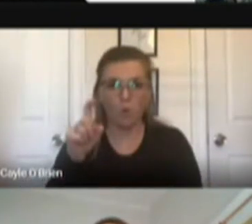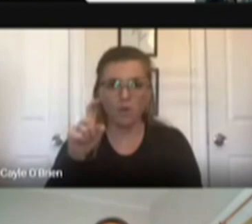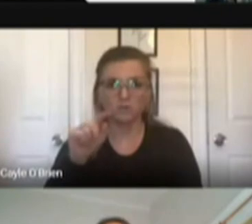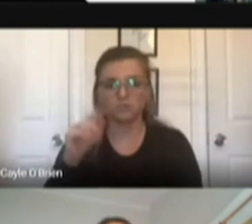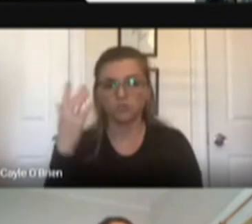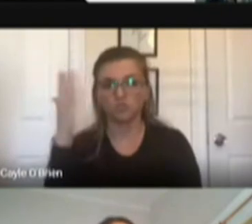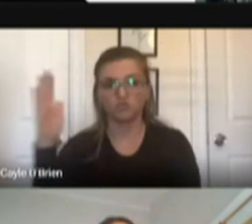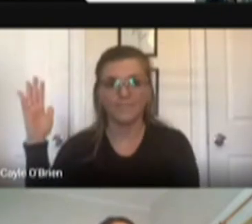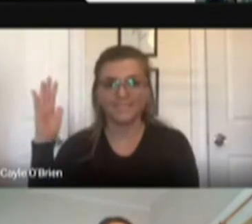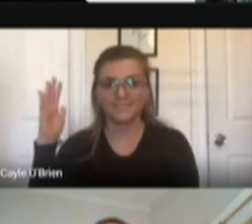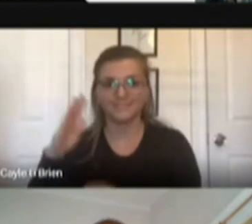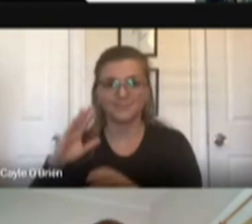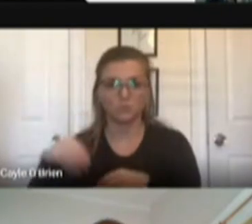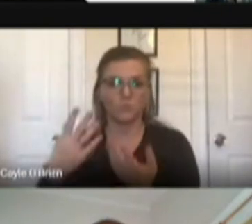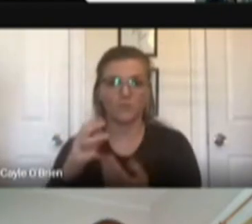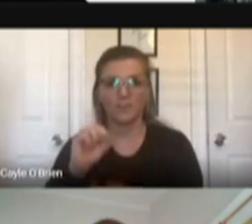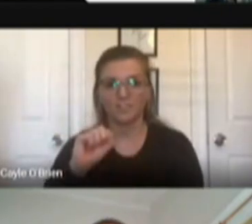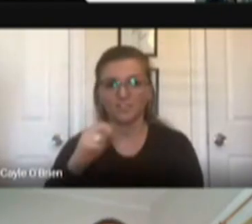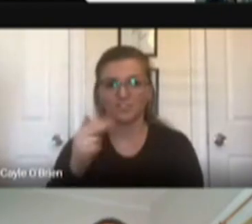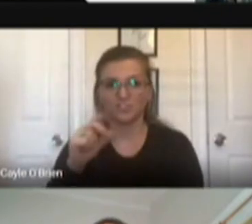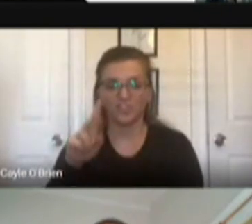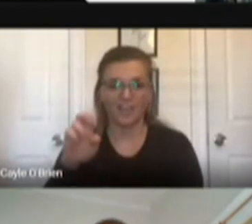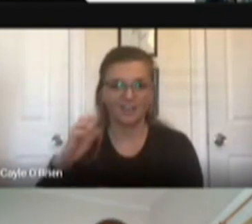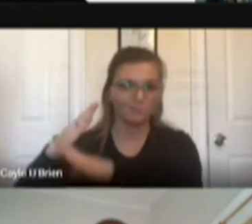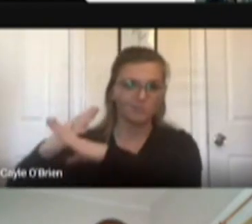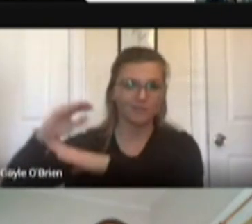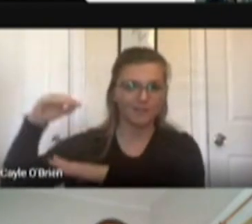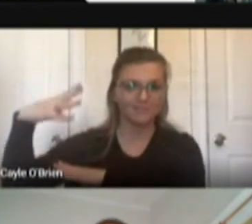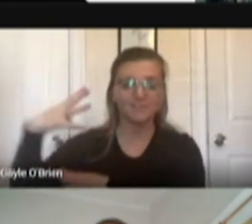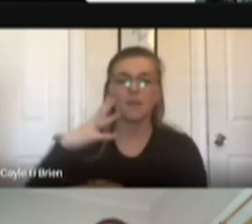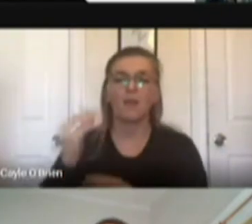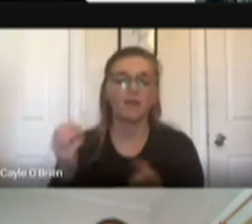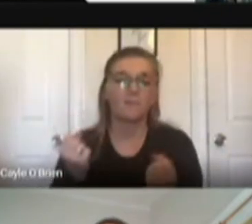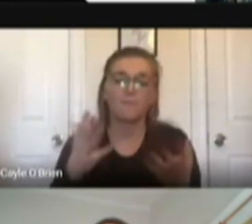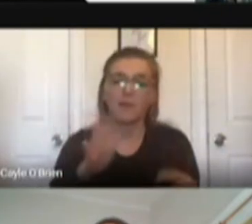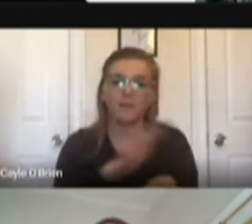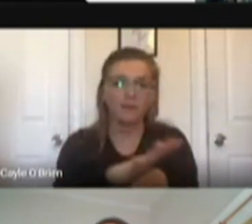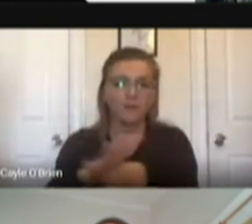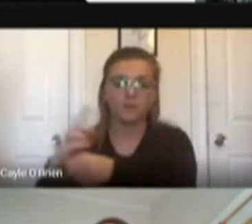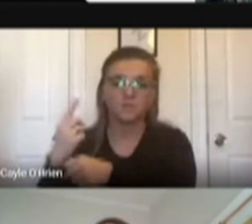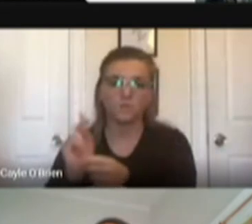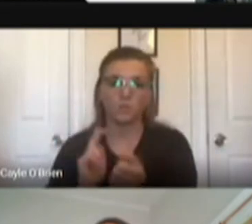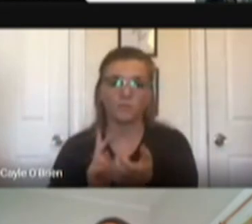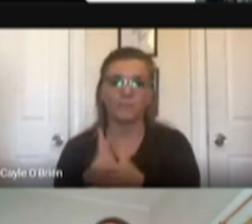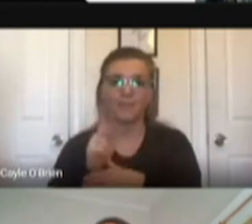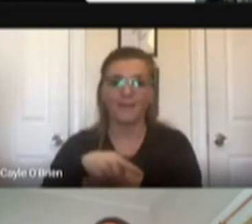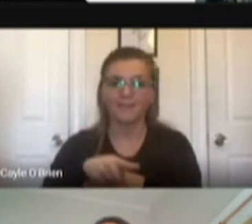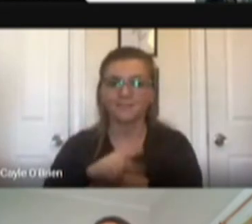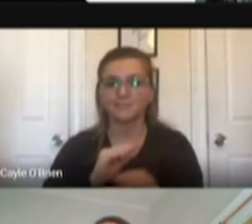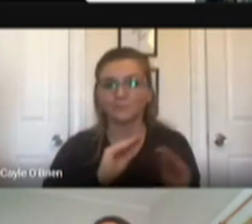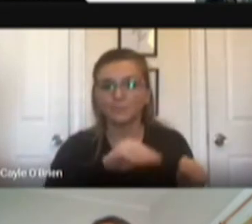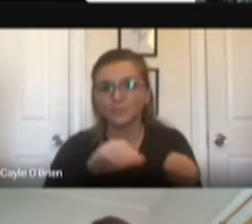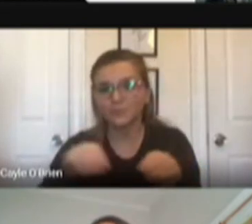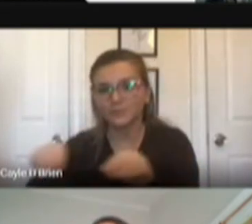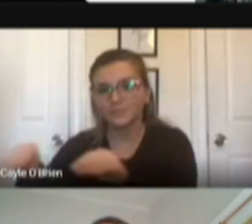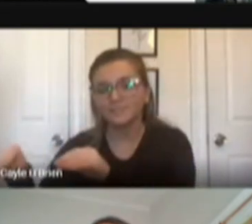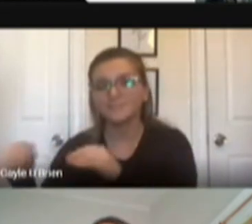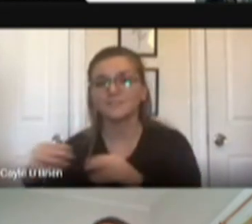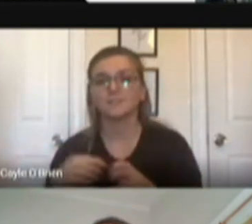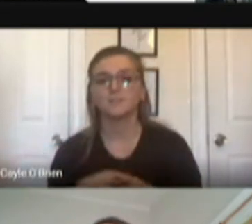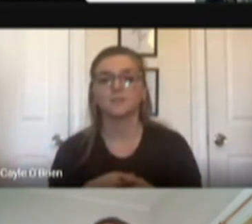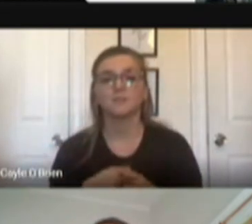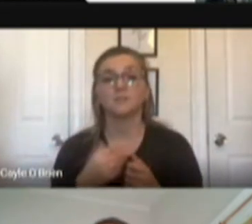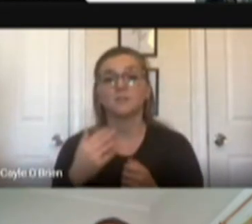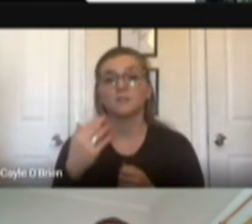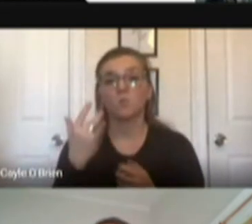the plaza, as well as numerous areas of planting. The planting is being designed to be